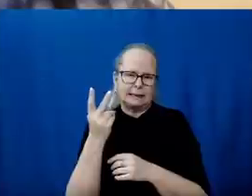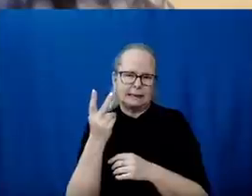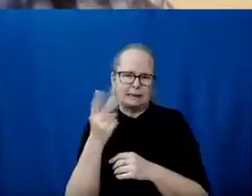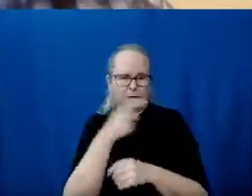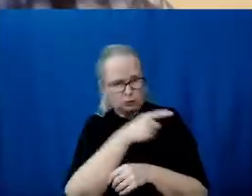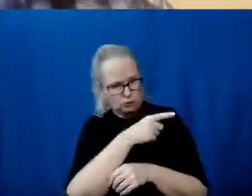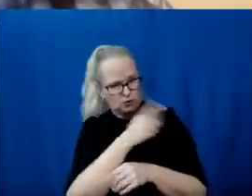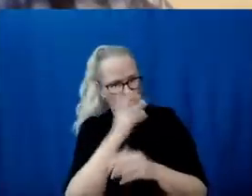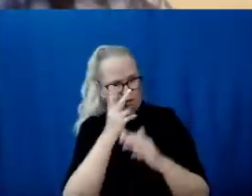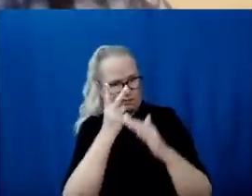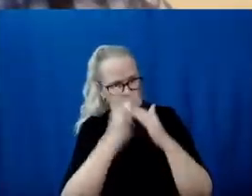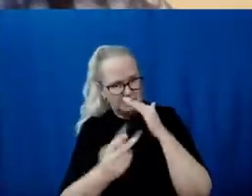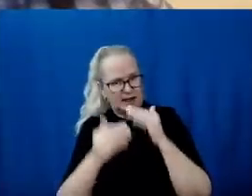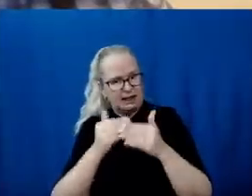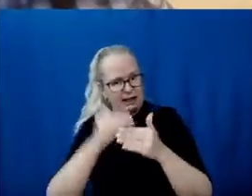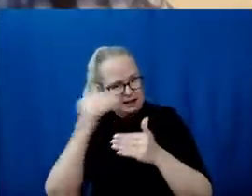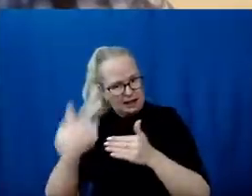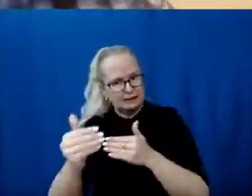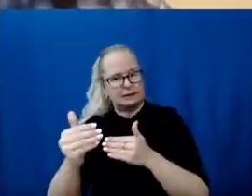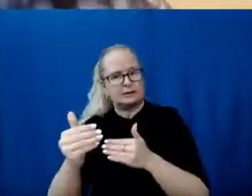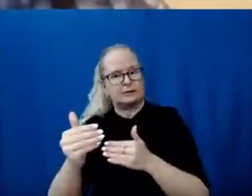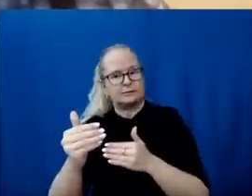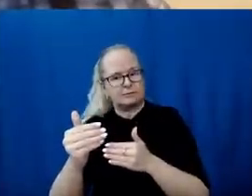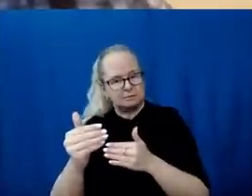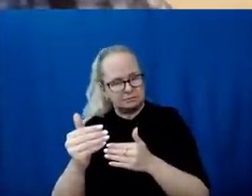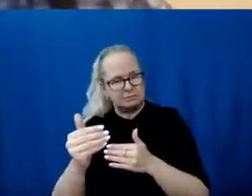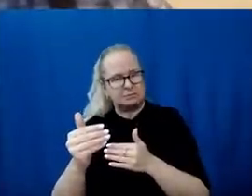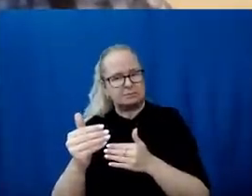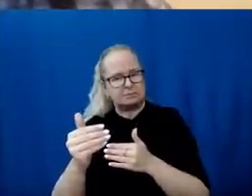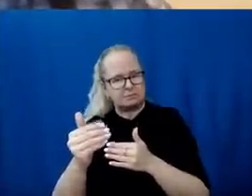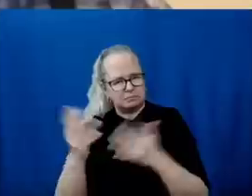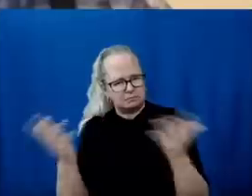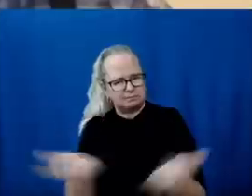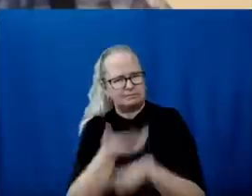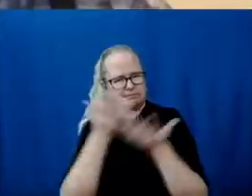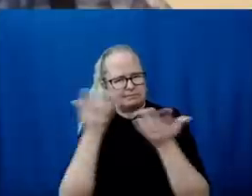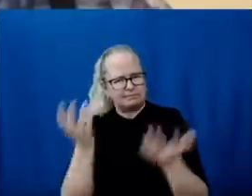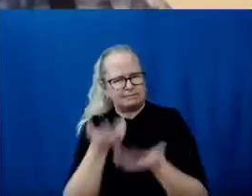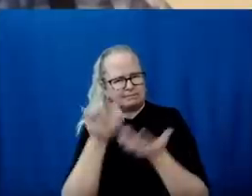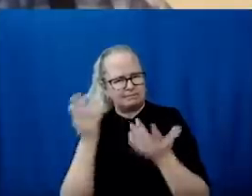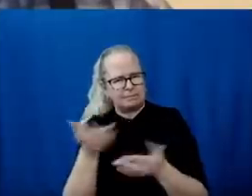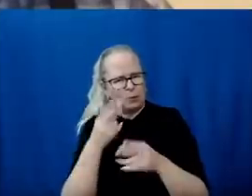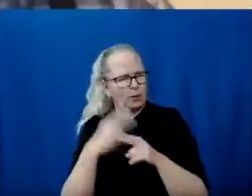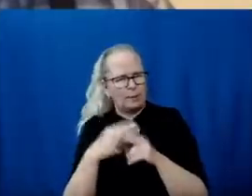I'd like to see whether it would predict the next